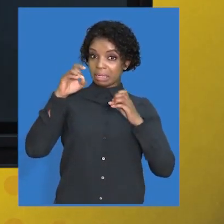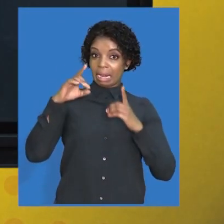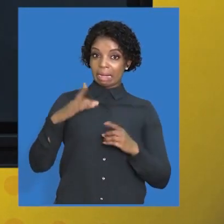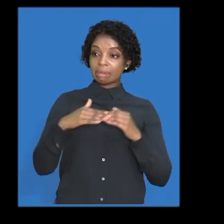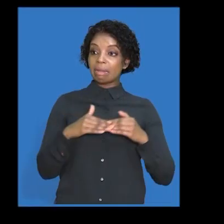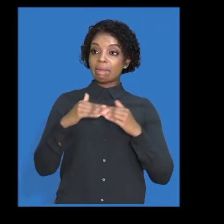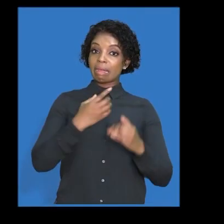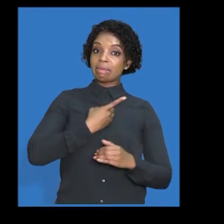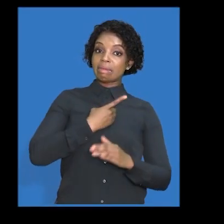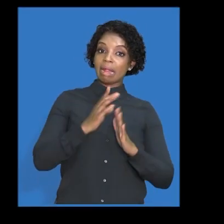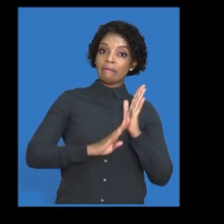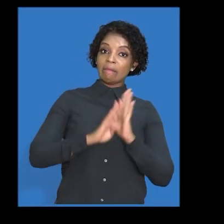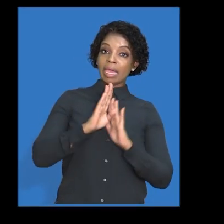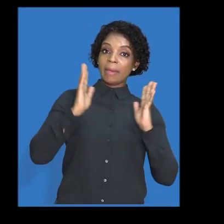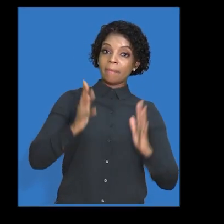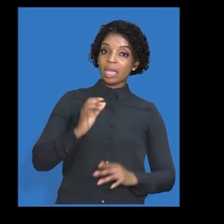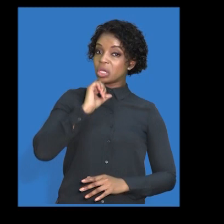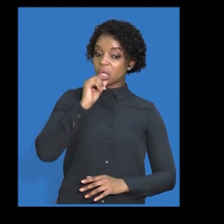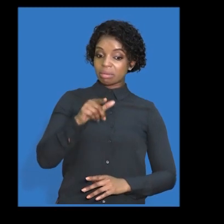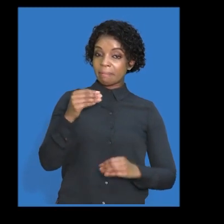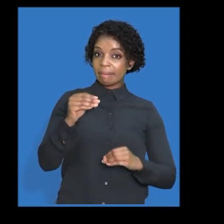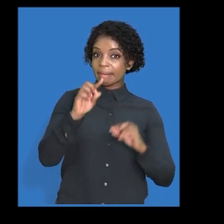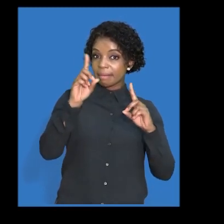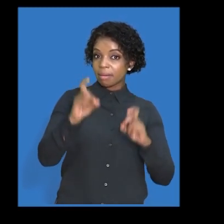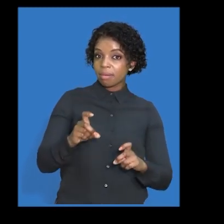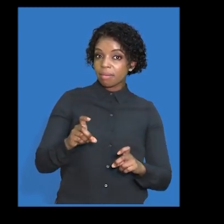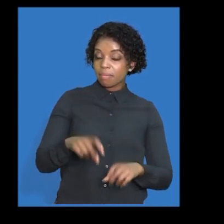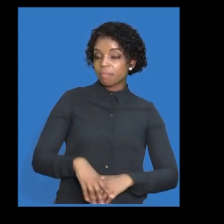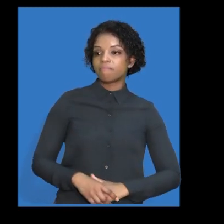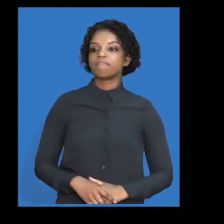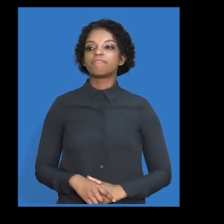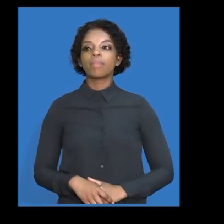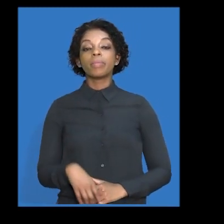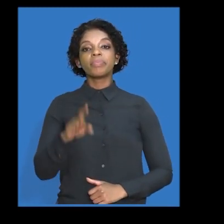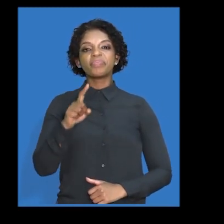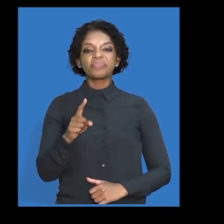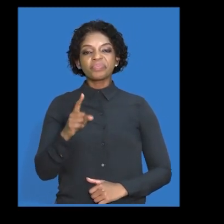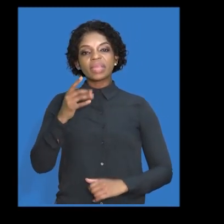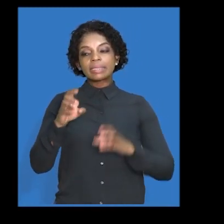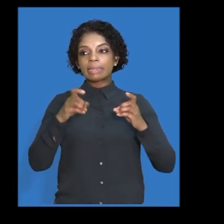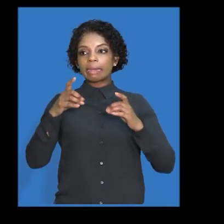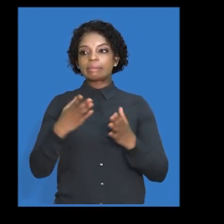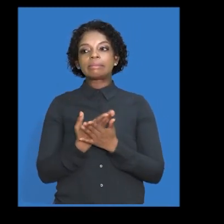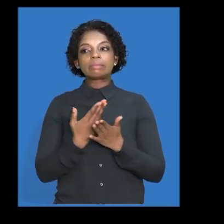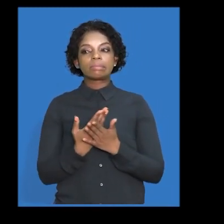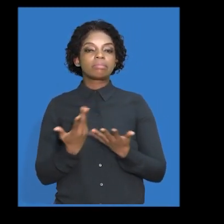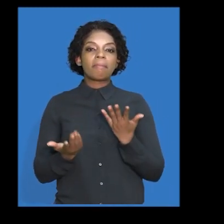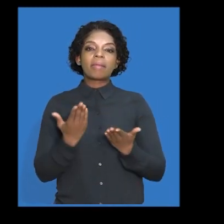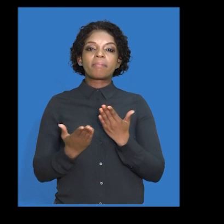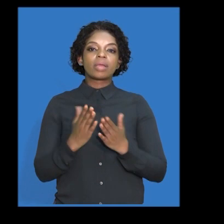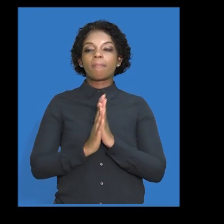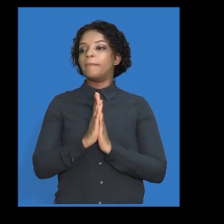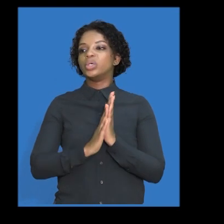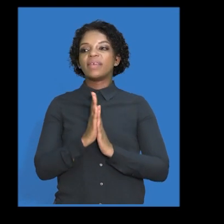interests. Directors may not be motivated to work very hard because shareholders decide on the director's